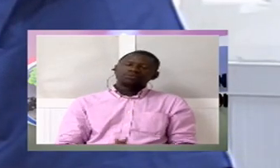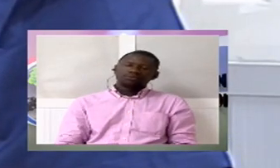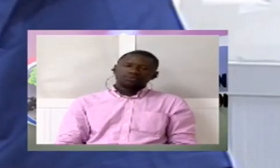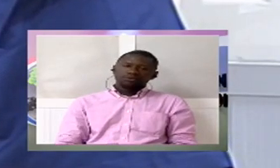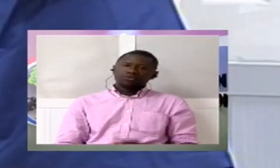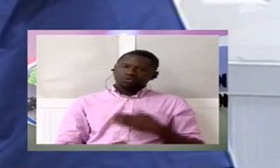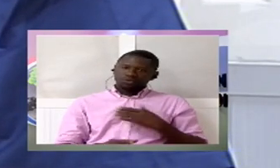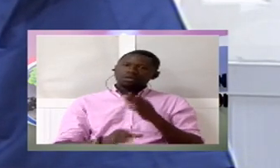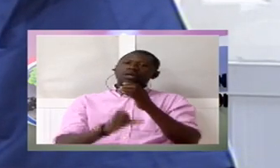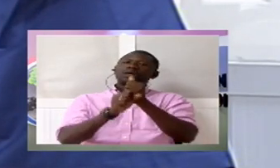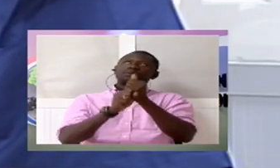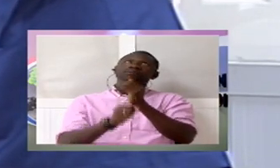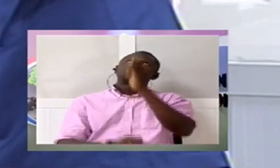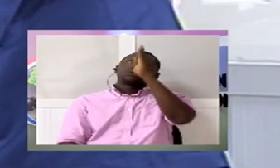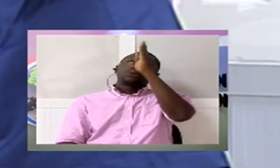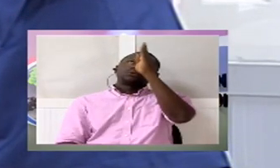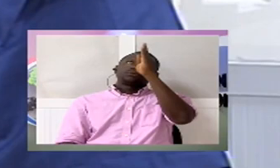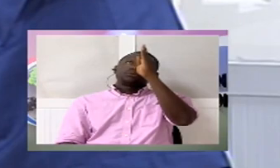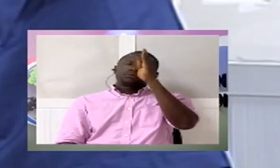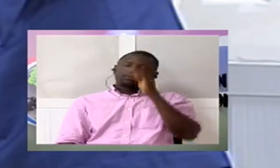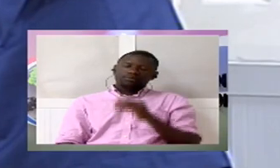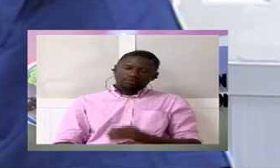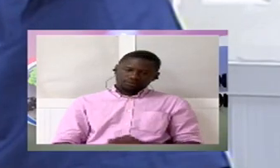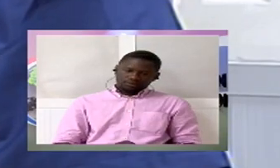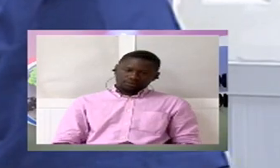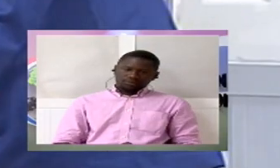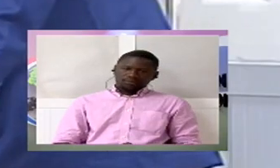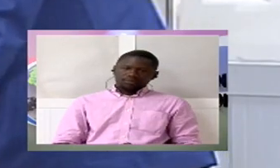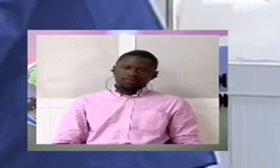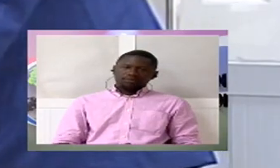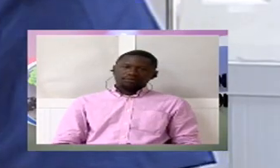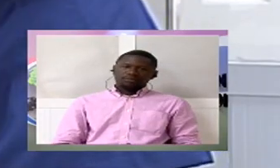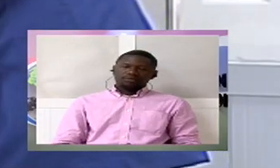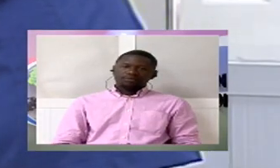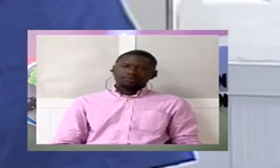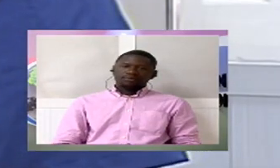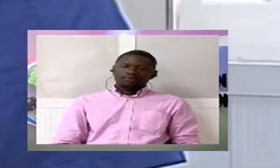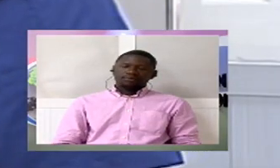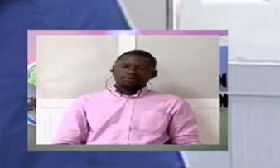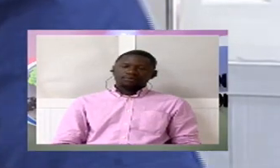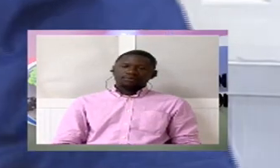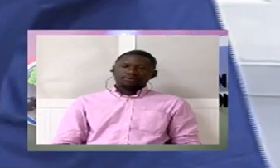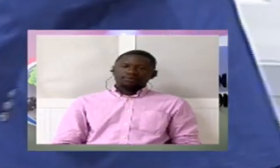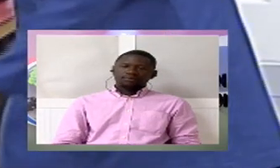So help me God. Moto alama alaye ndema. Moto alama alaye ndema.